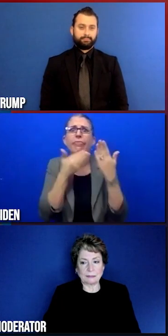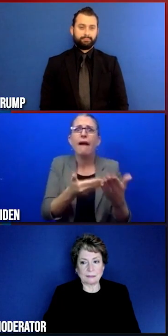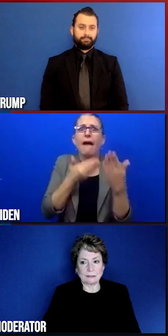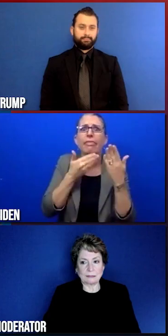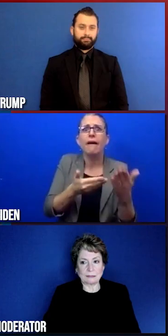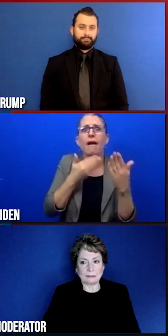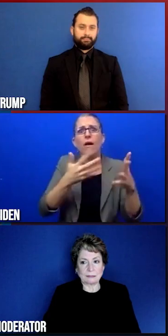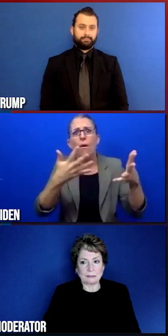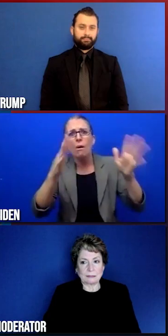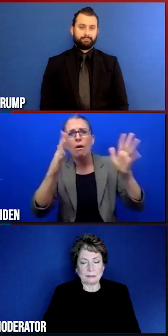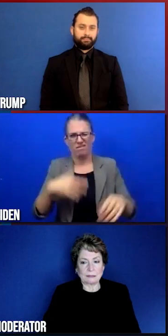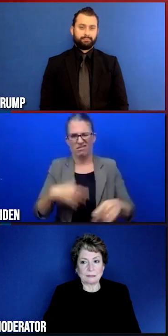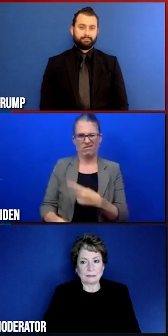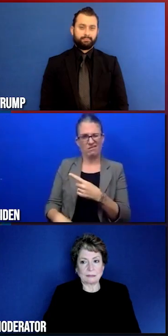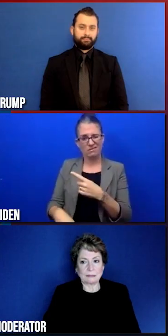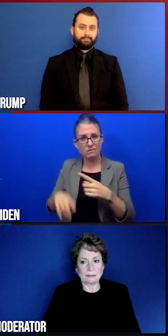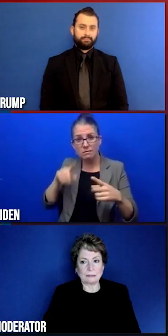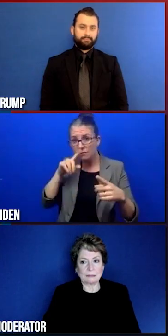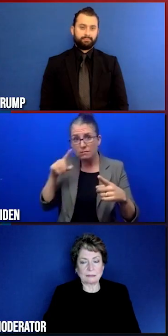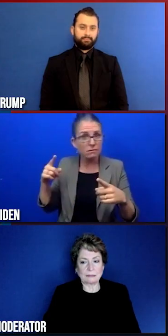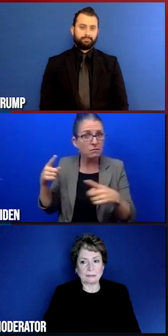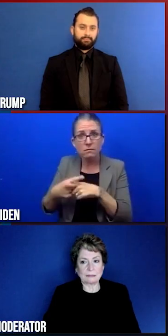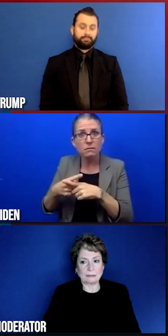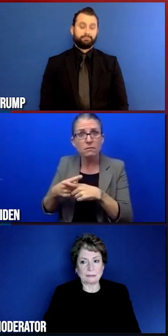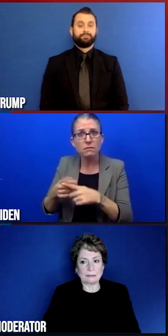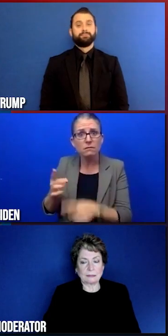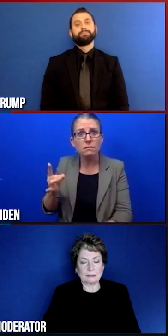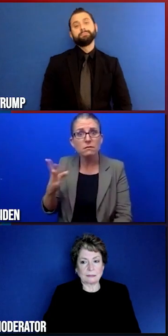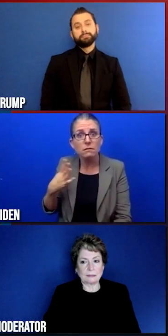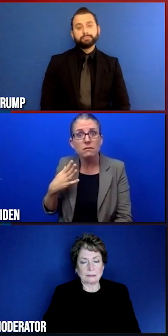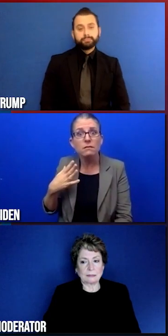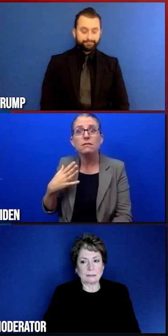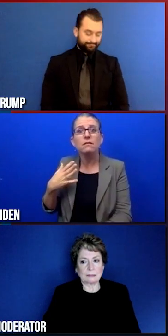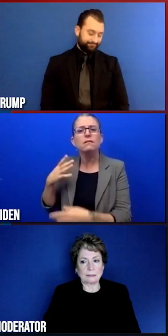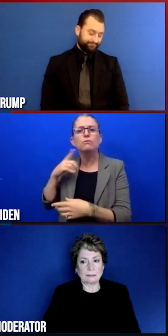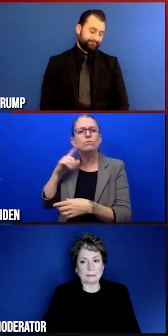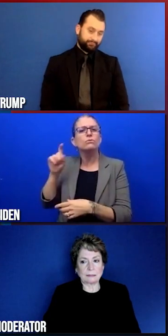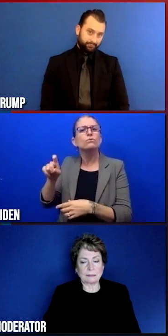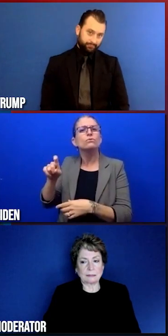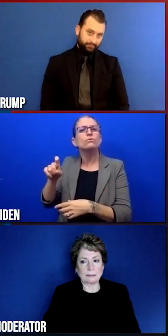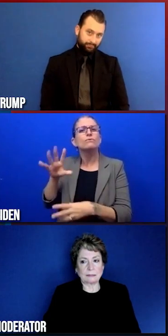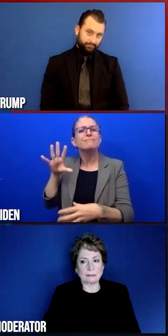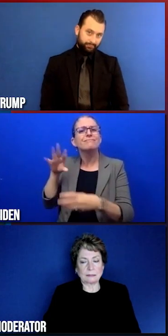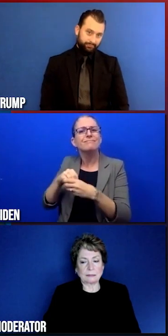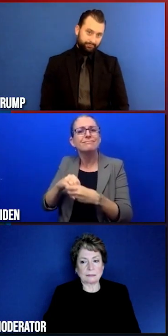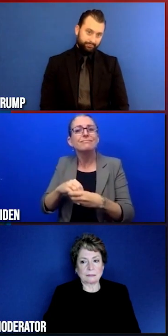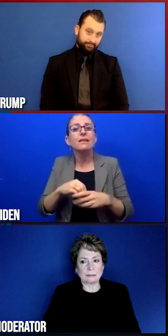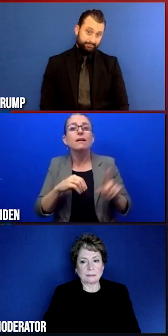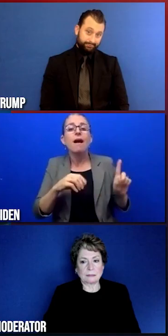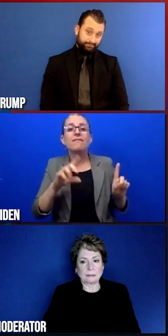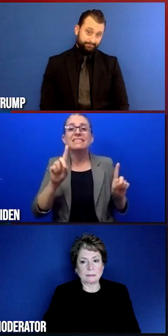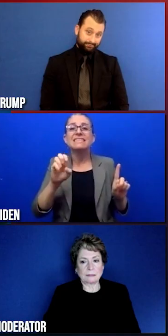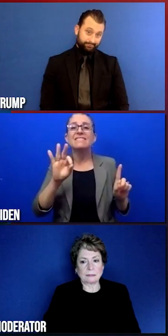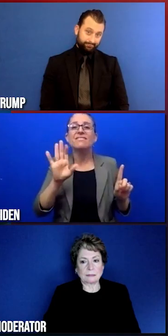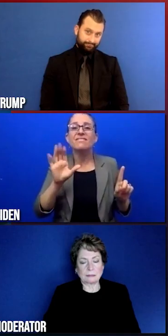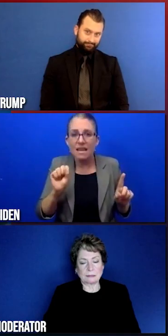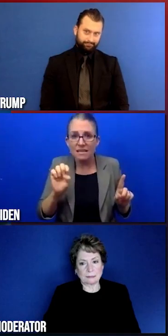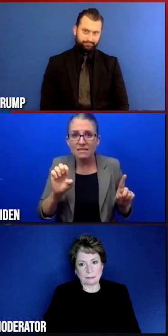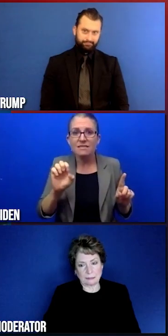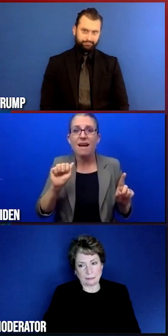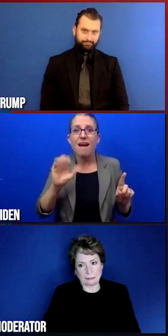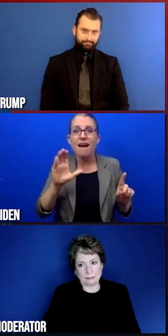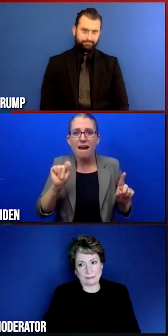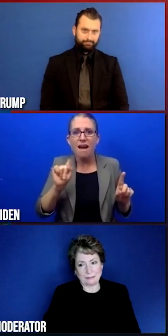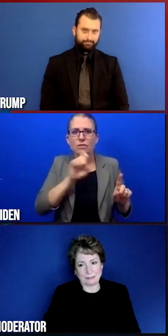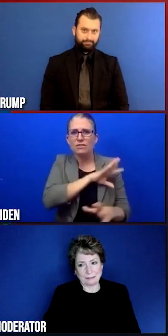started talking about using the Defense Act to make sure we go out and get whatever is needed out there to protect people. And again, I go back